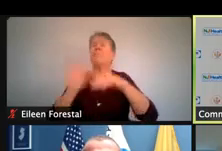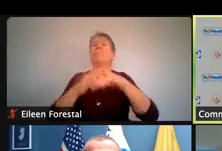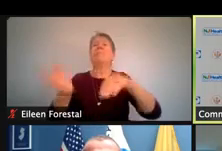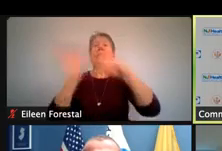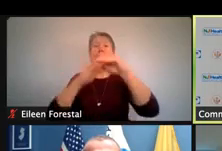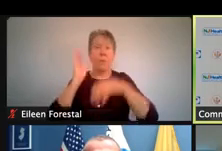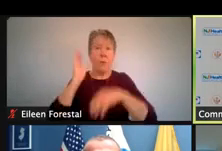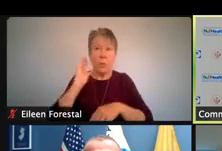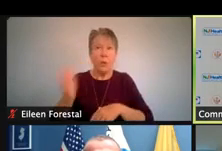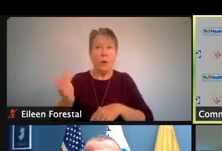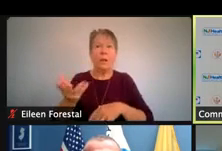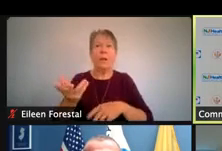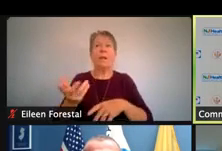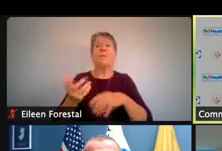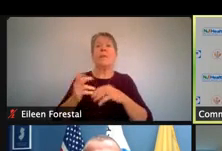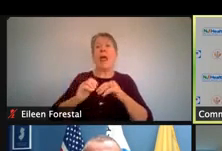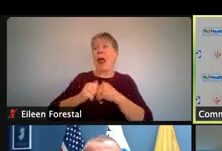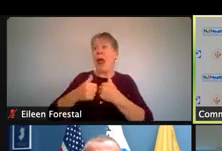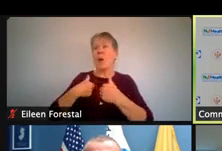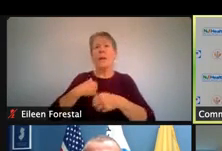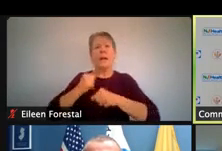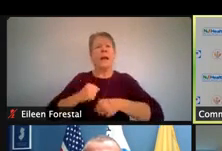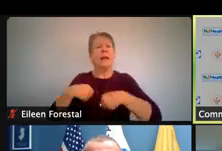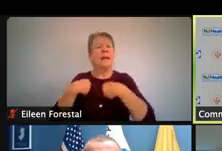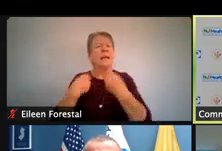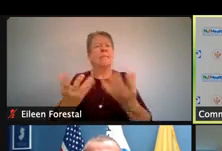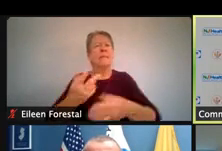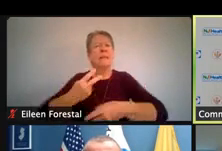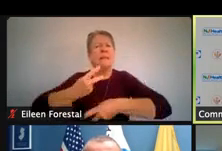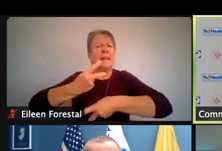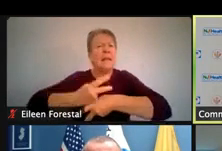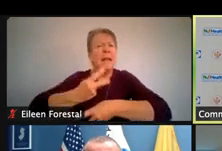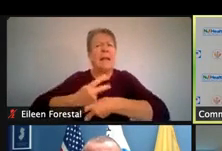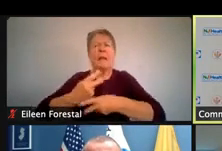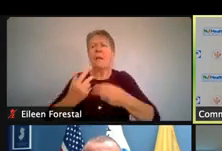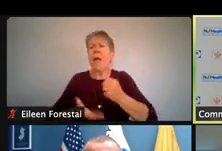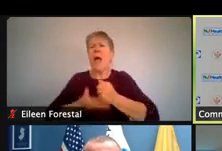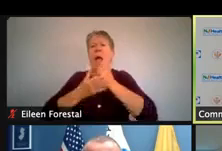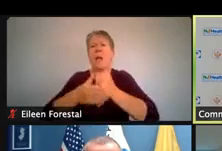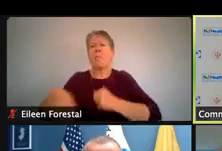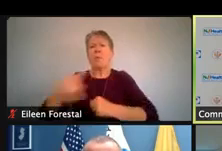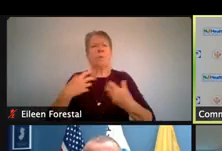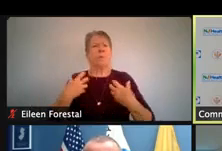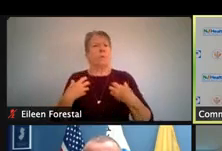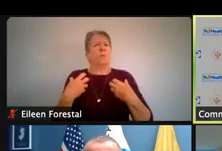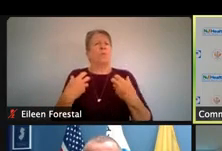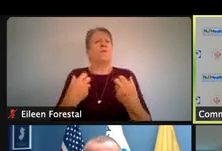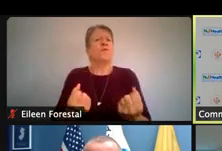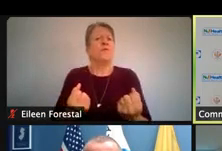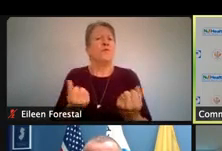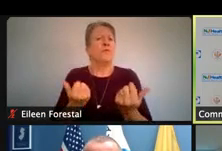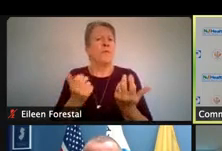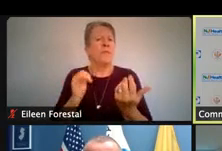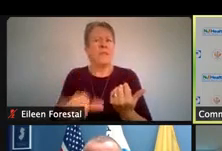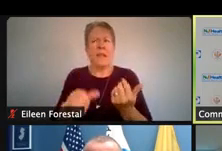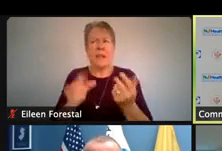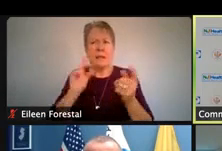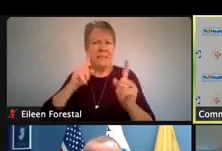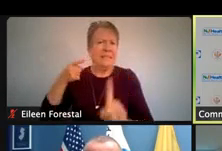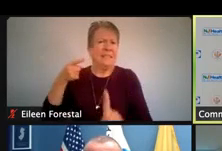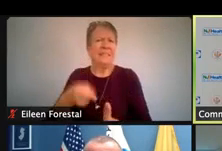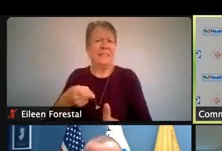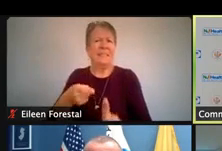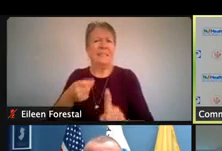lower mortality. I think they found that individuals that went on the ventilators earlier did not have as